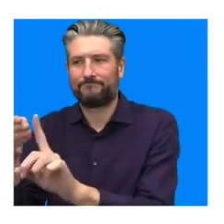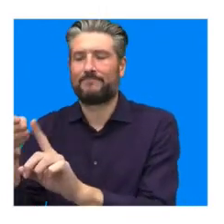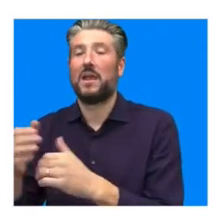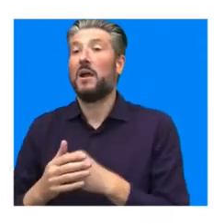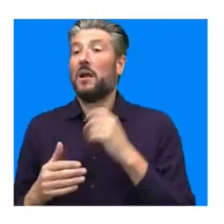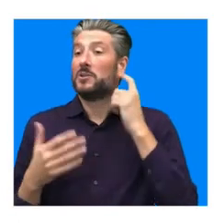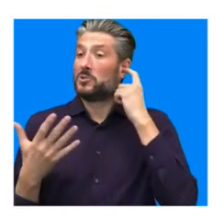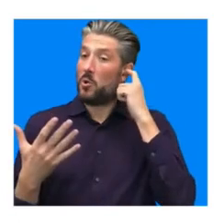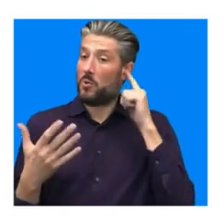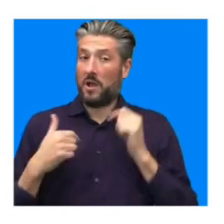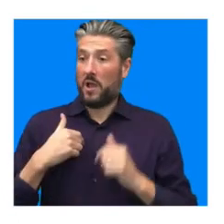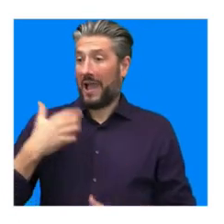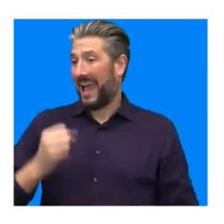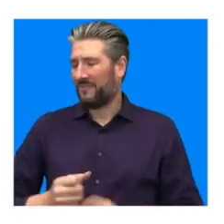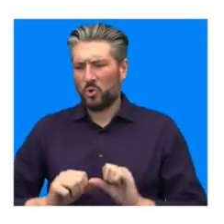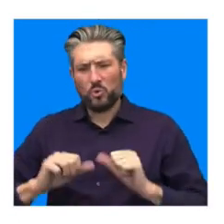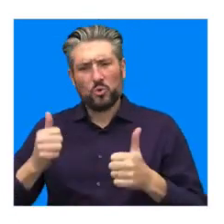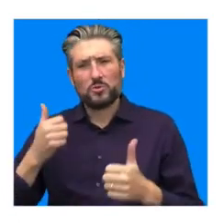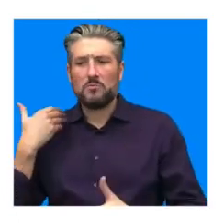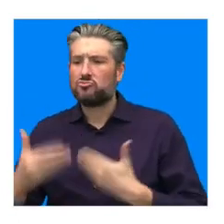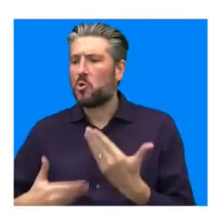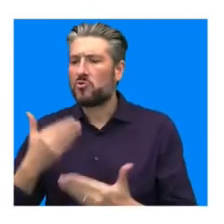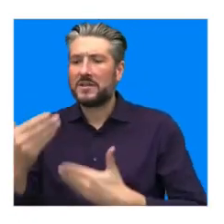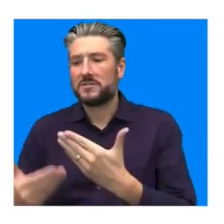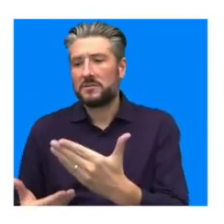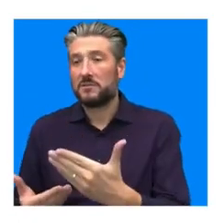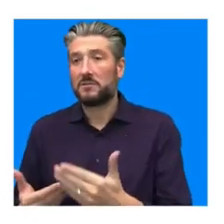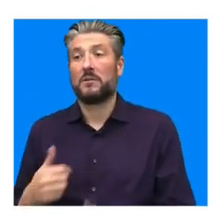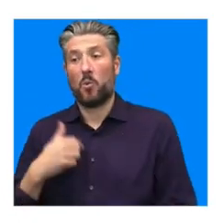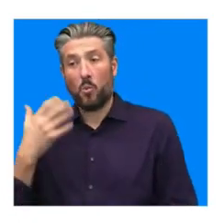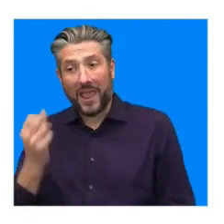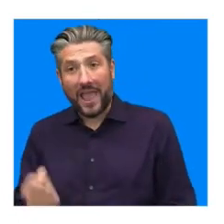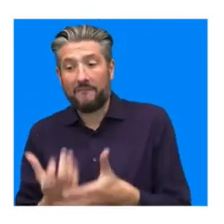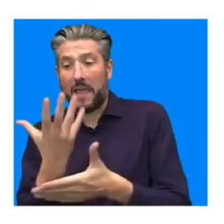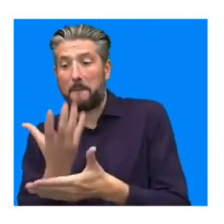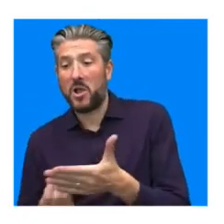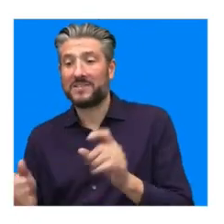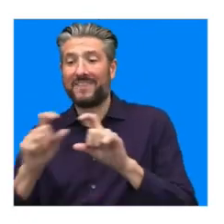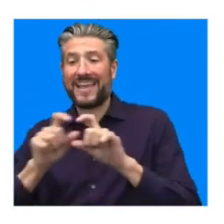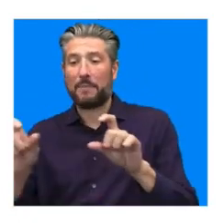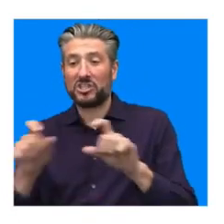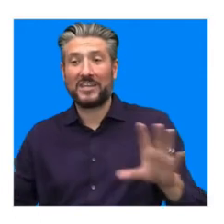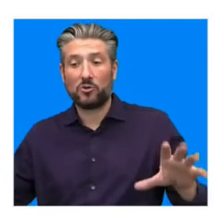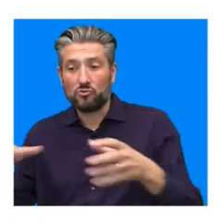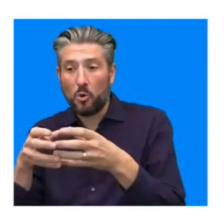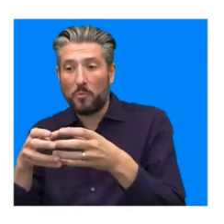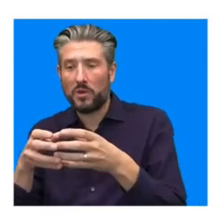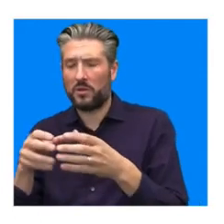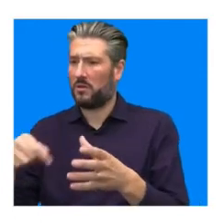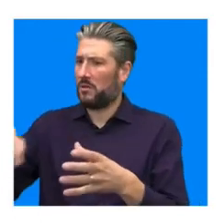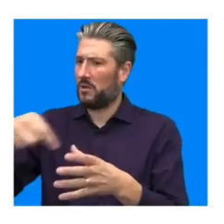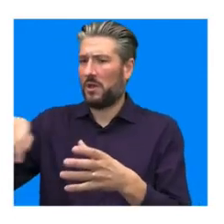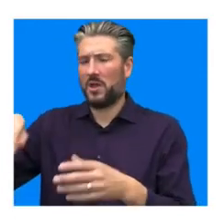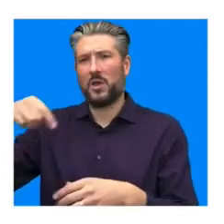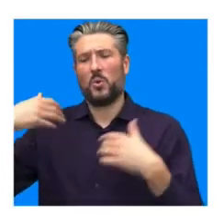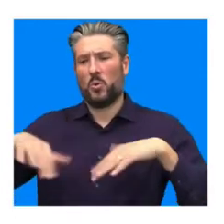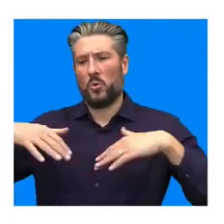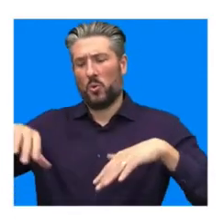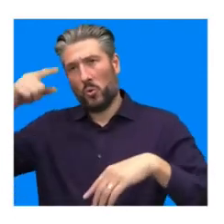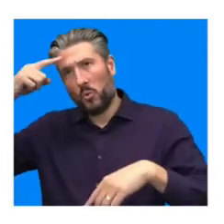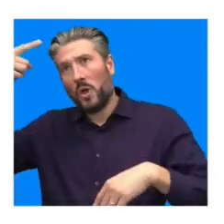a great immersive captioning group have come together to come up with really, really interesting ways of presenting